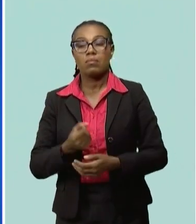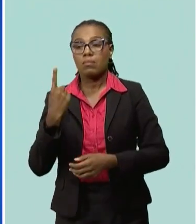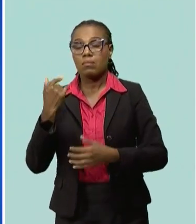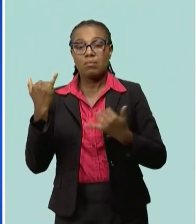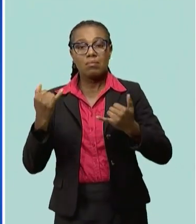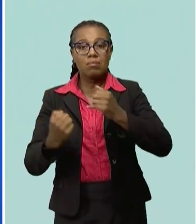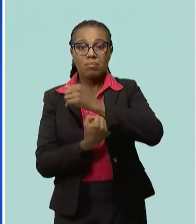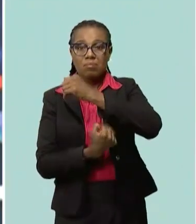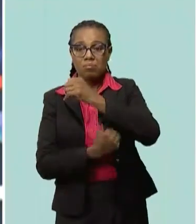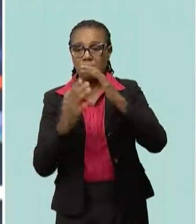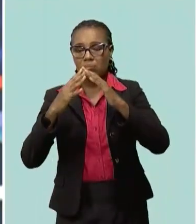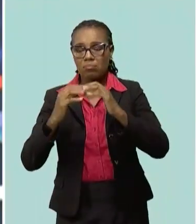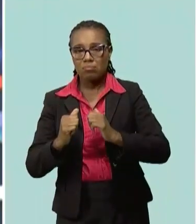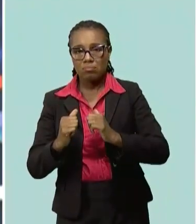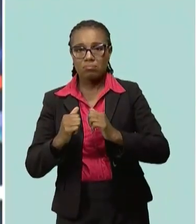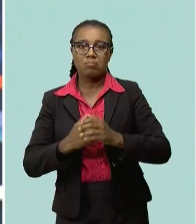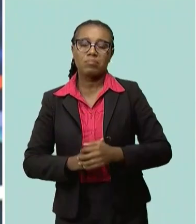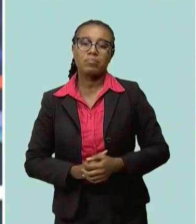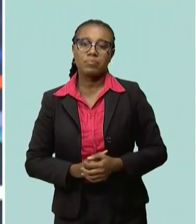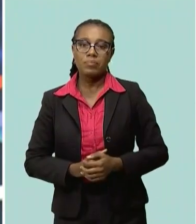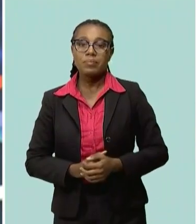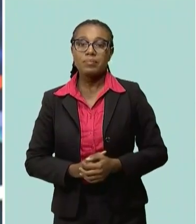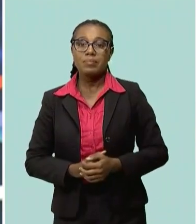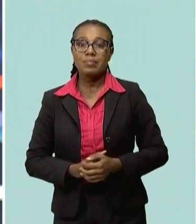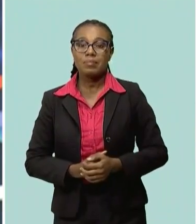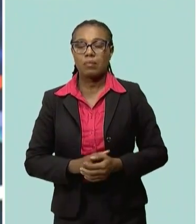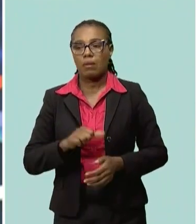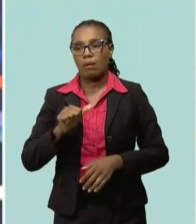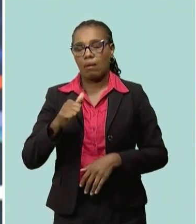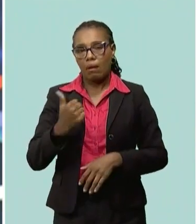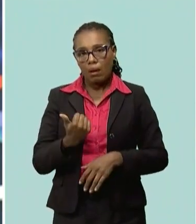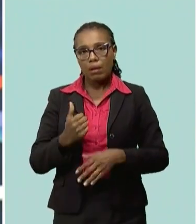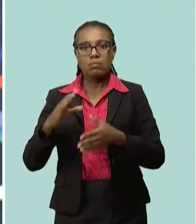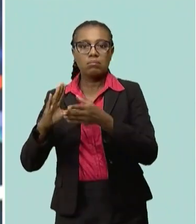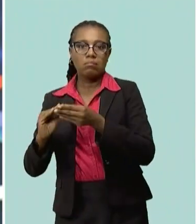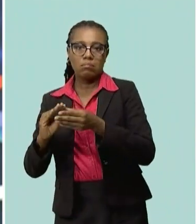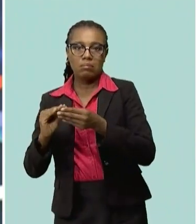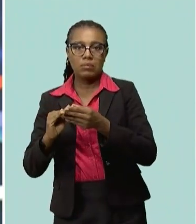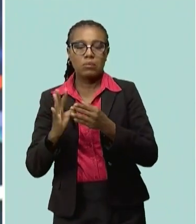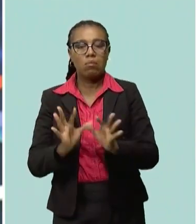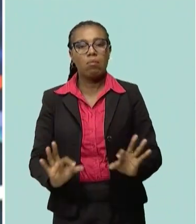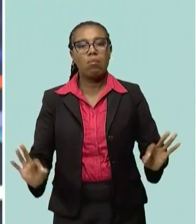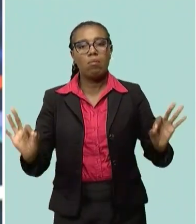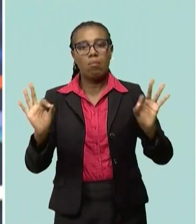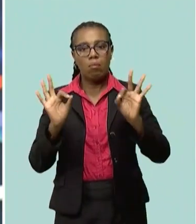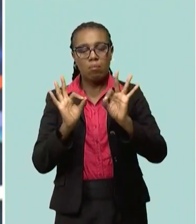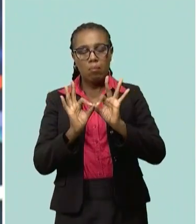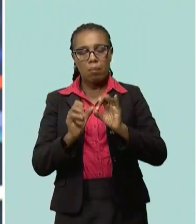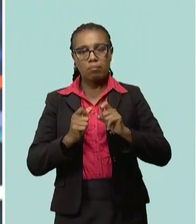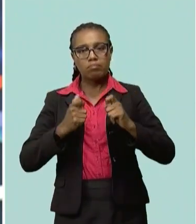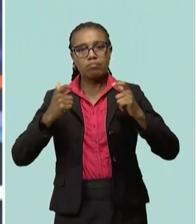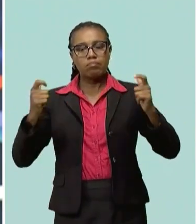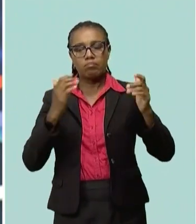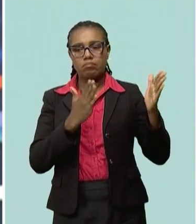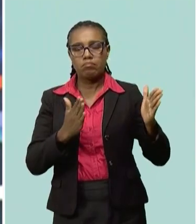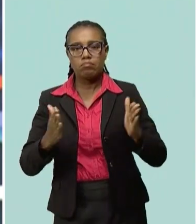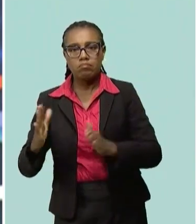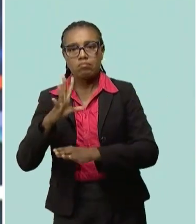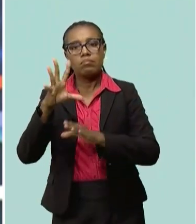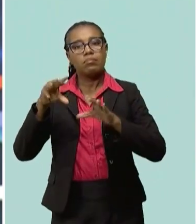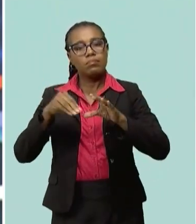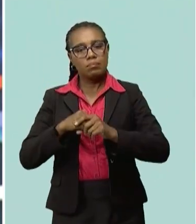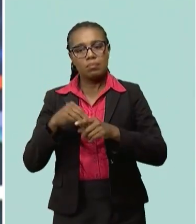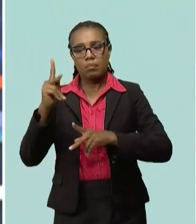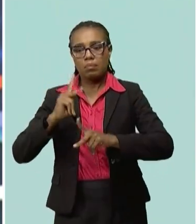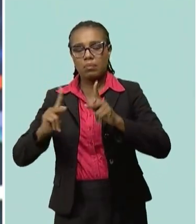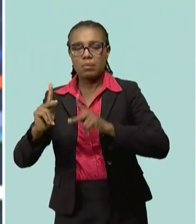failing. In other post-cabinet news, a major plan has been announced to address homelessness by moving